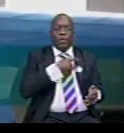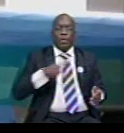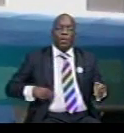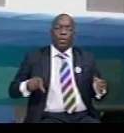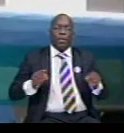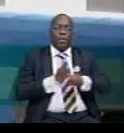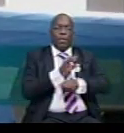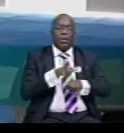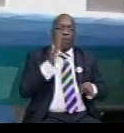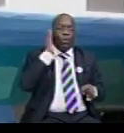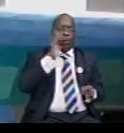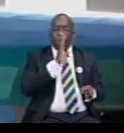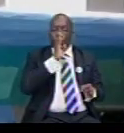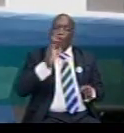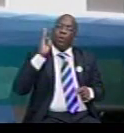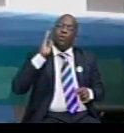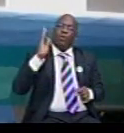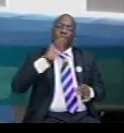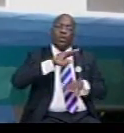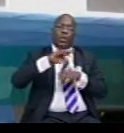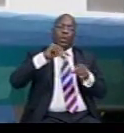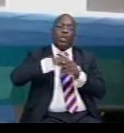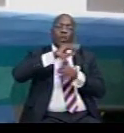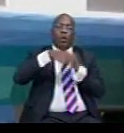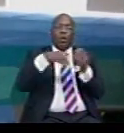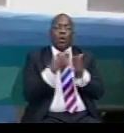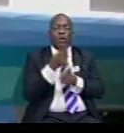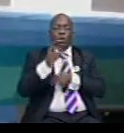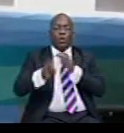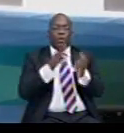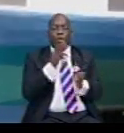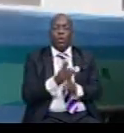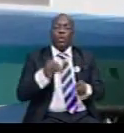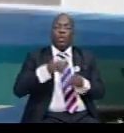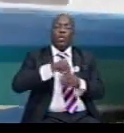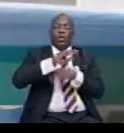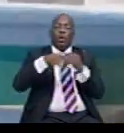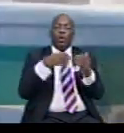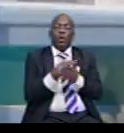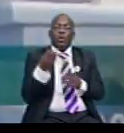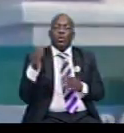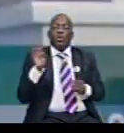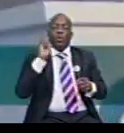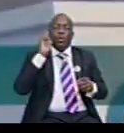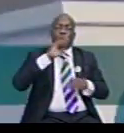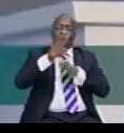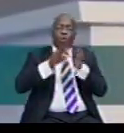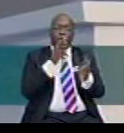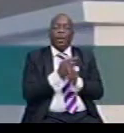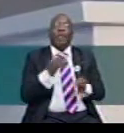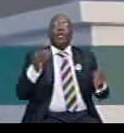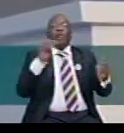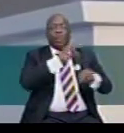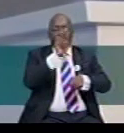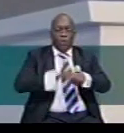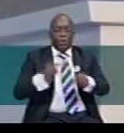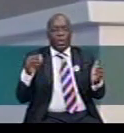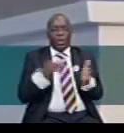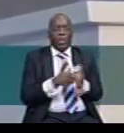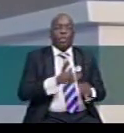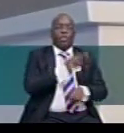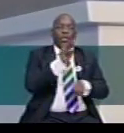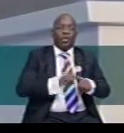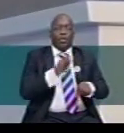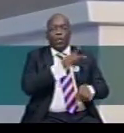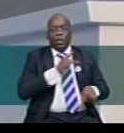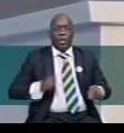all the world, in all the world, nation against nation, rumors of wars and wars, and all those things. Even at